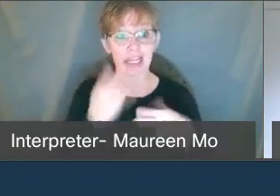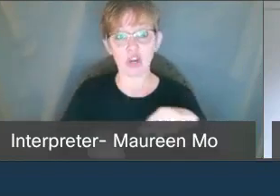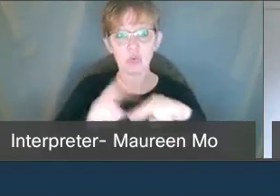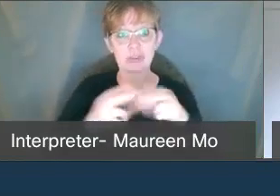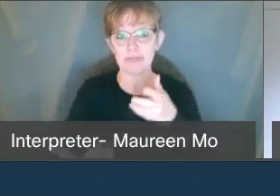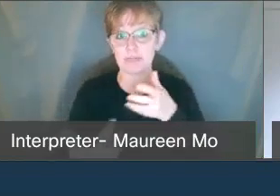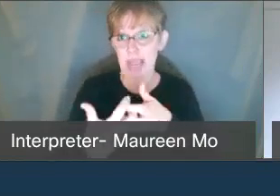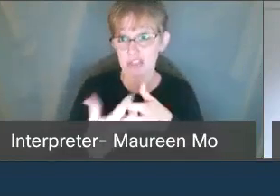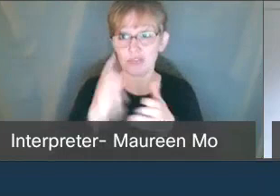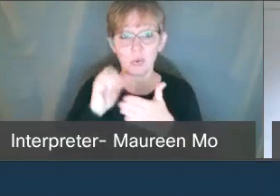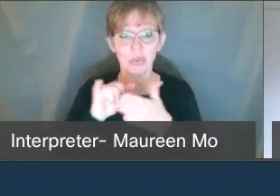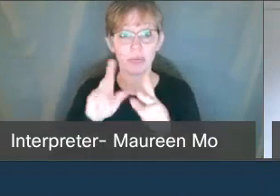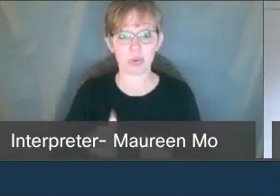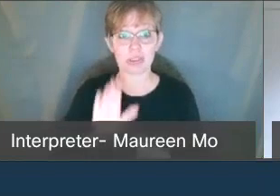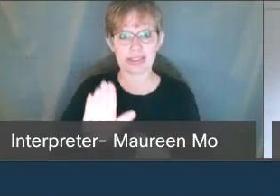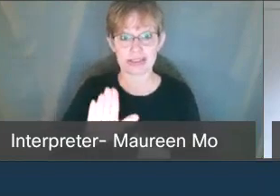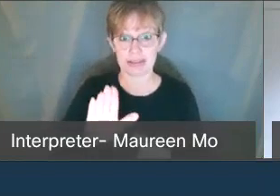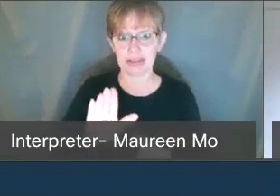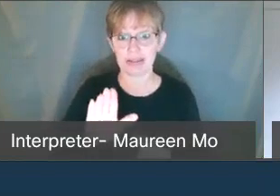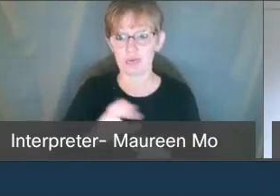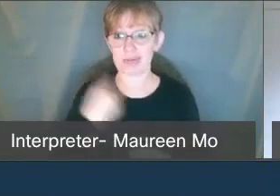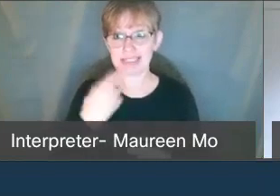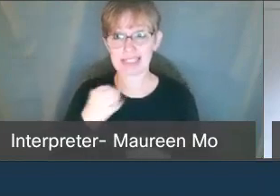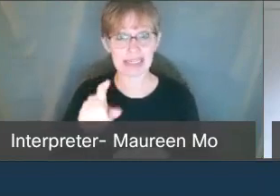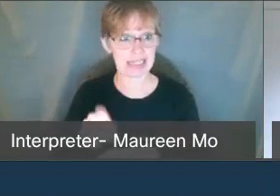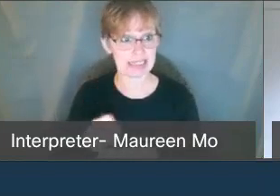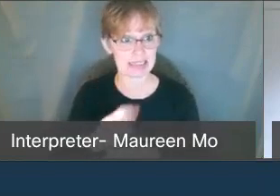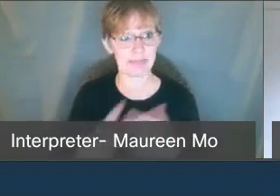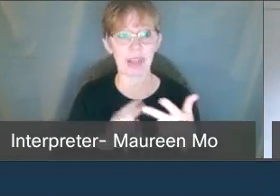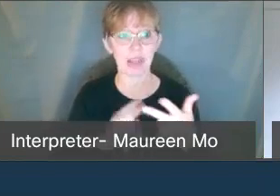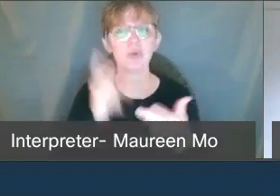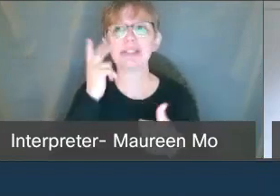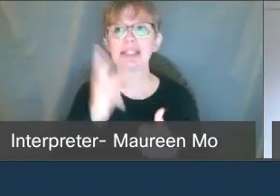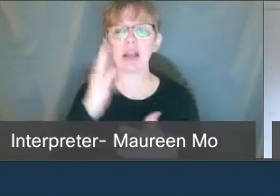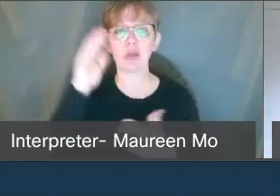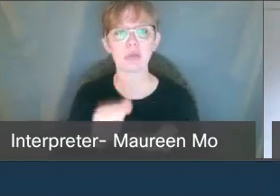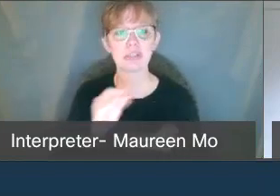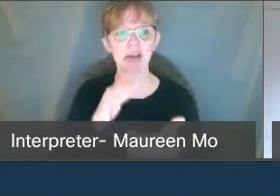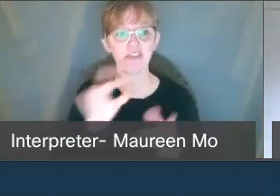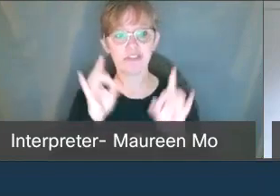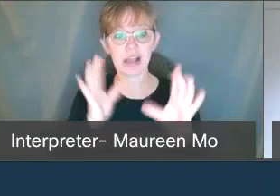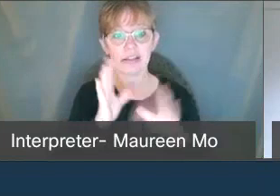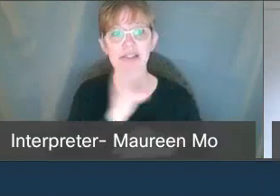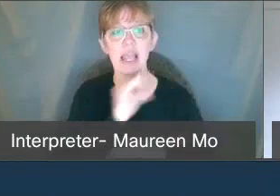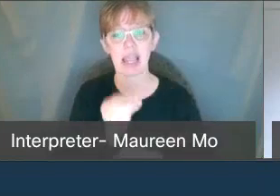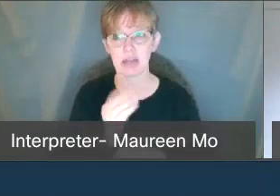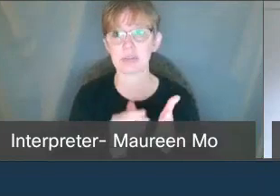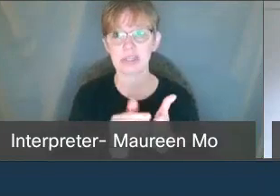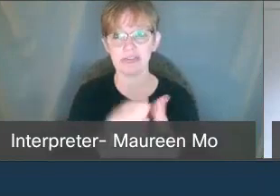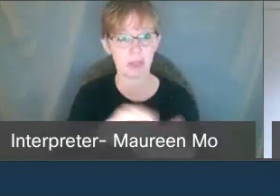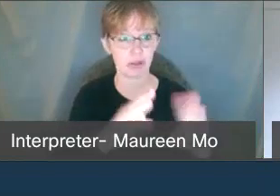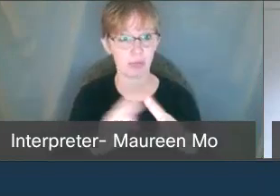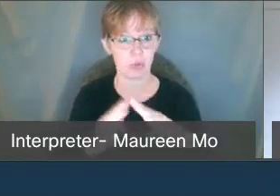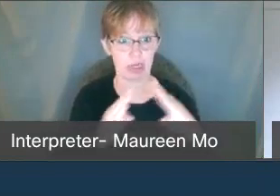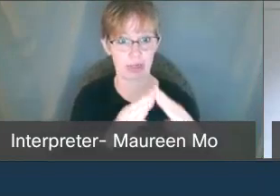needs. And then ultimately, we also see that there are reductions in violence in the community and recidivism. So the key